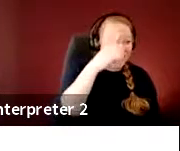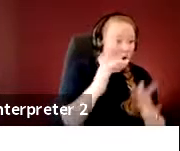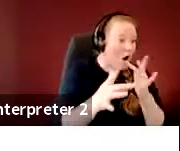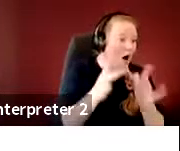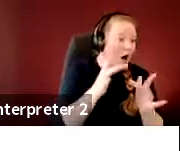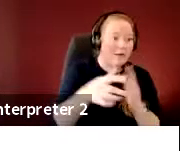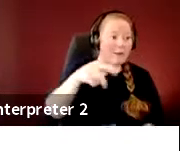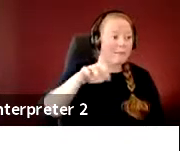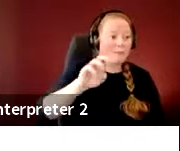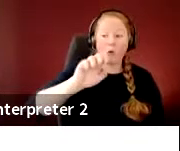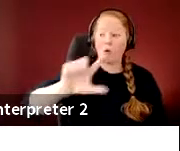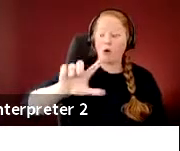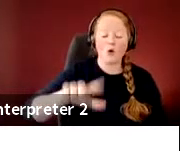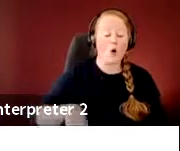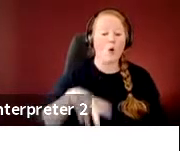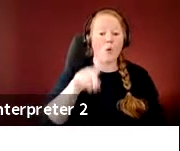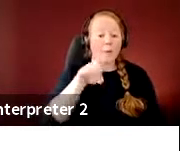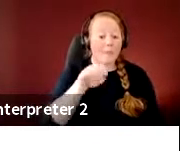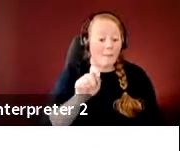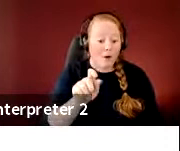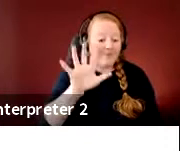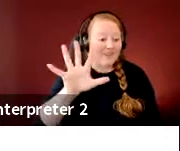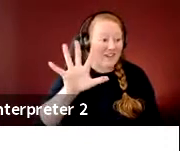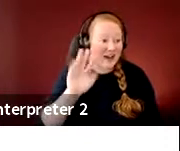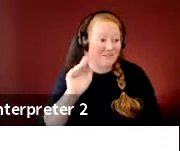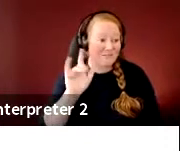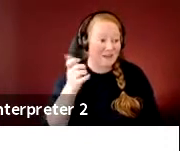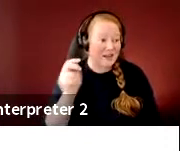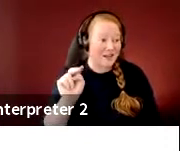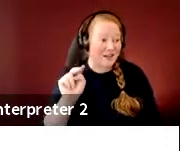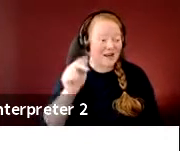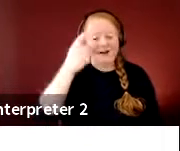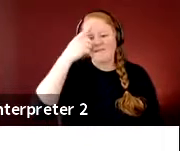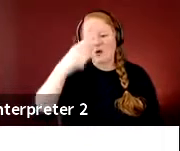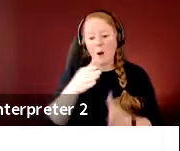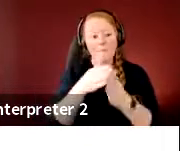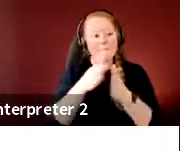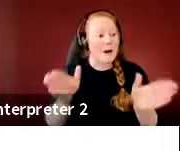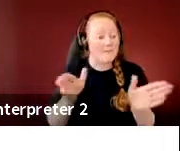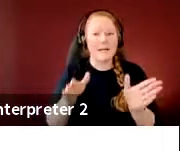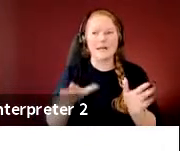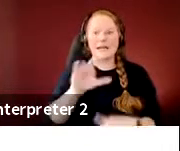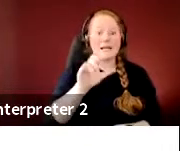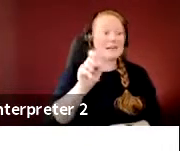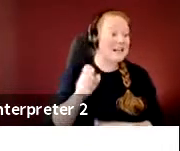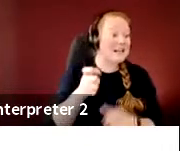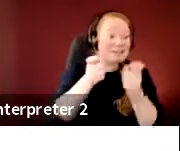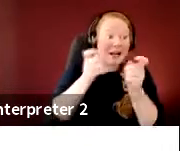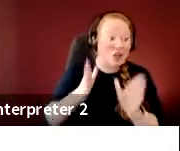hotline, $1.5 million for public benefits navigators and case managers,